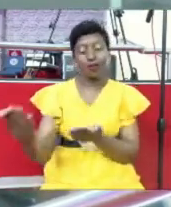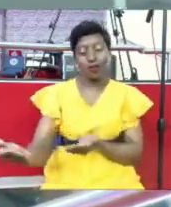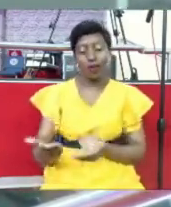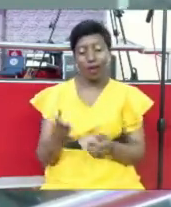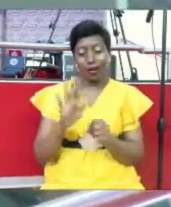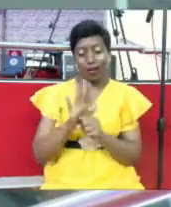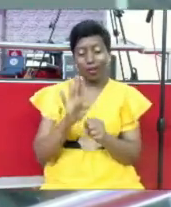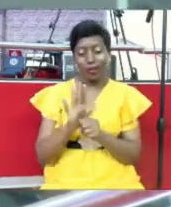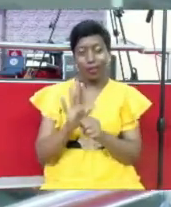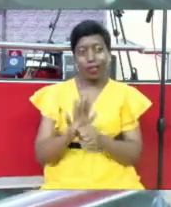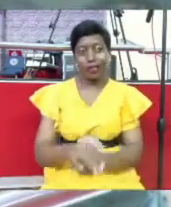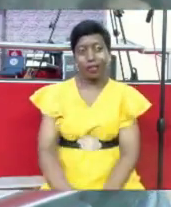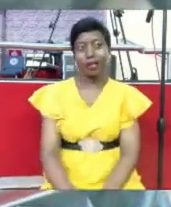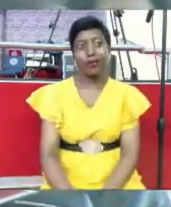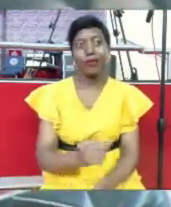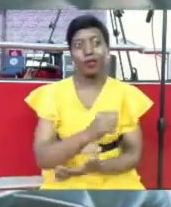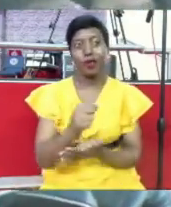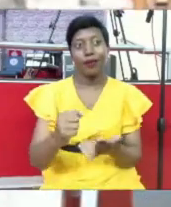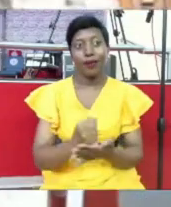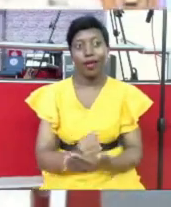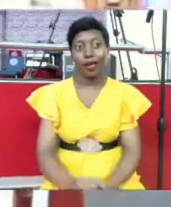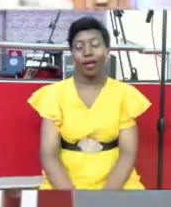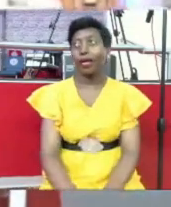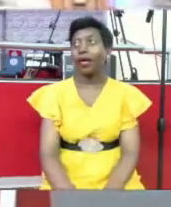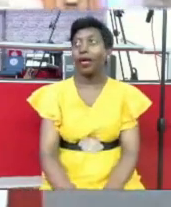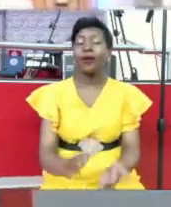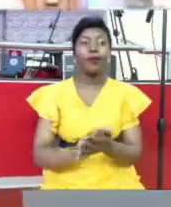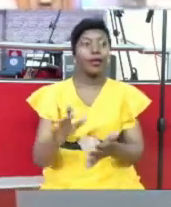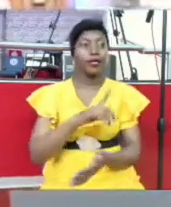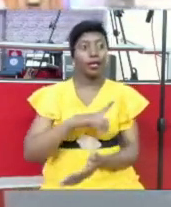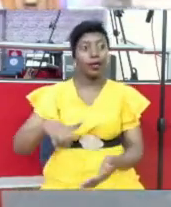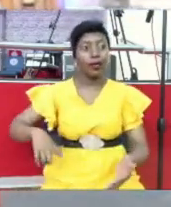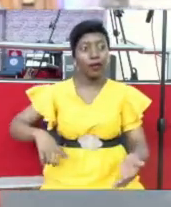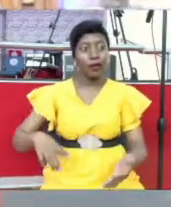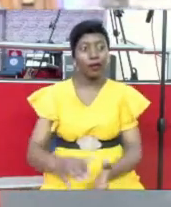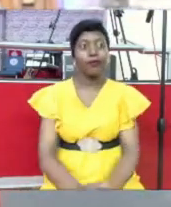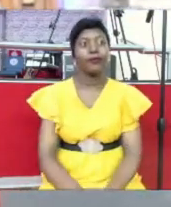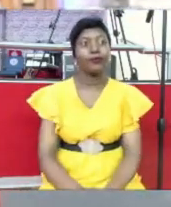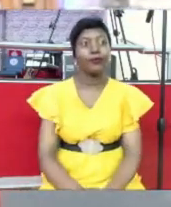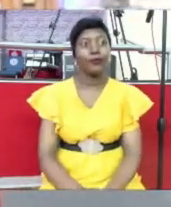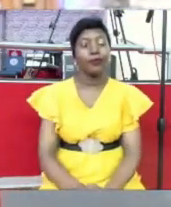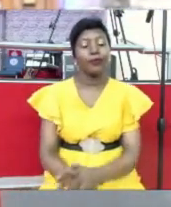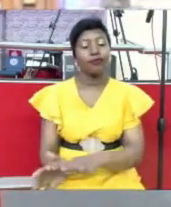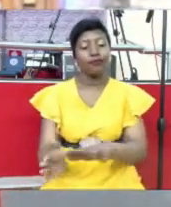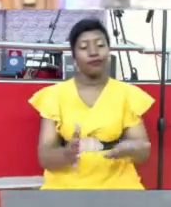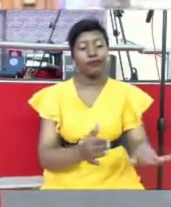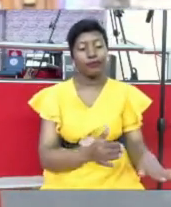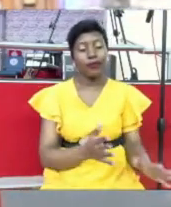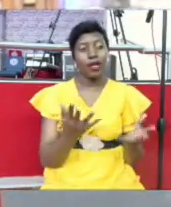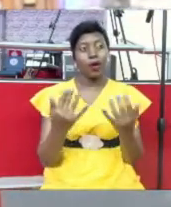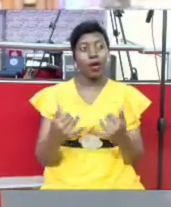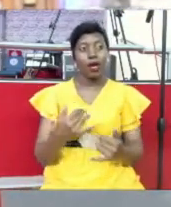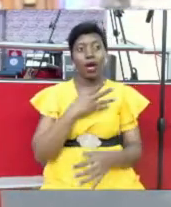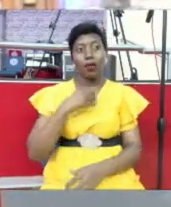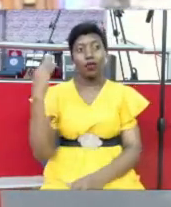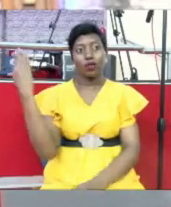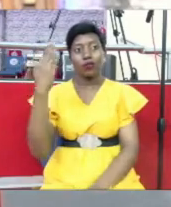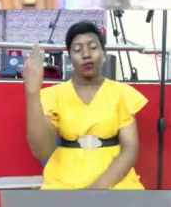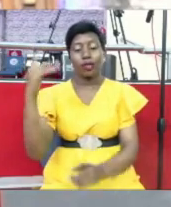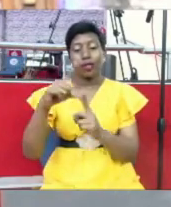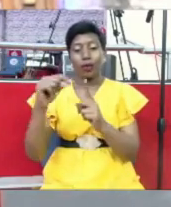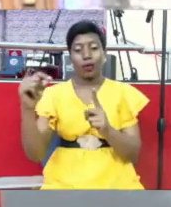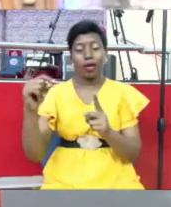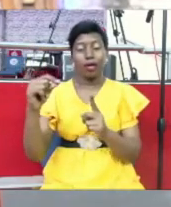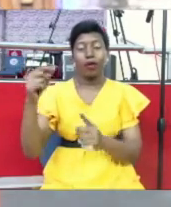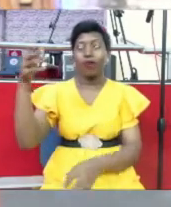sana. Welcome. Amen. Amen. Bwana asifiwe. Amina. I want to bring forth the word of God. Leta neno la Mungu.